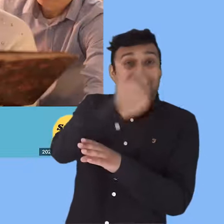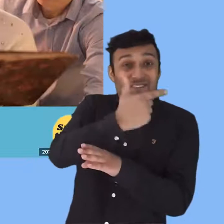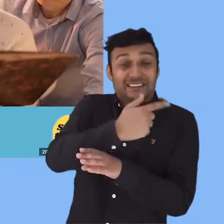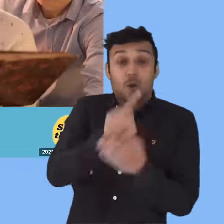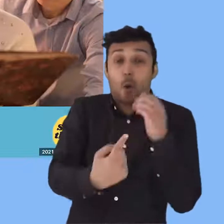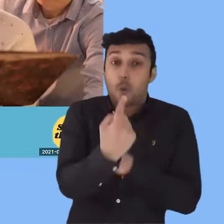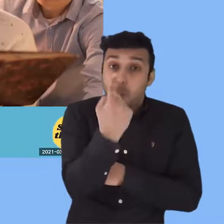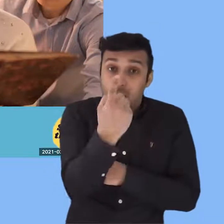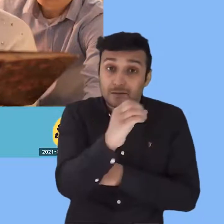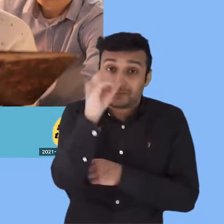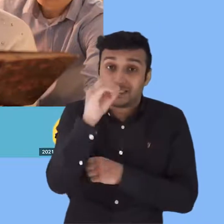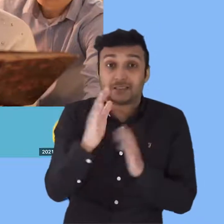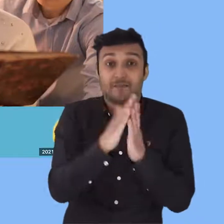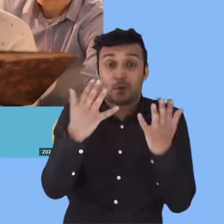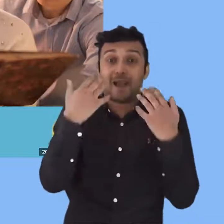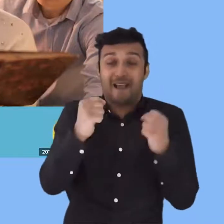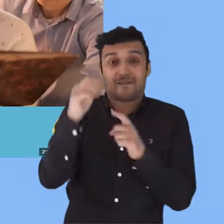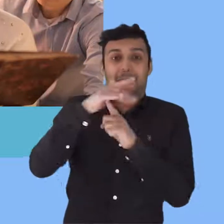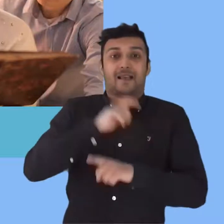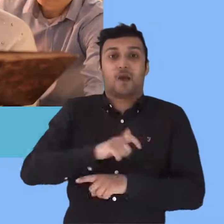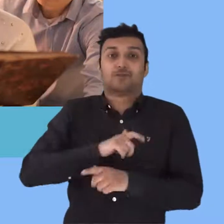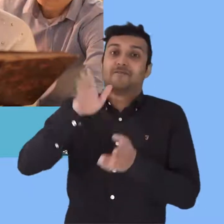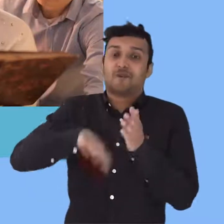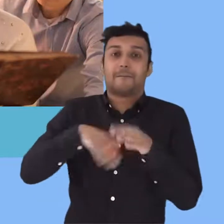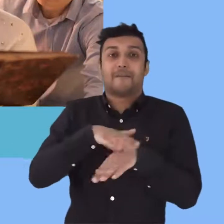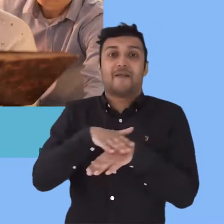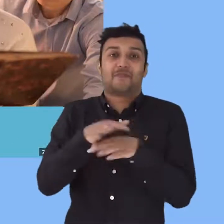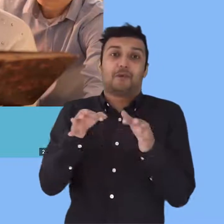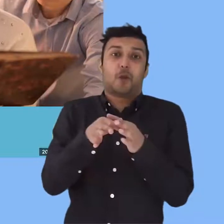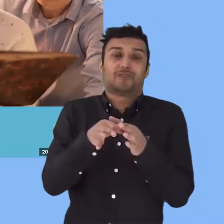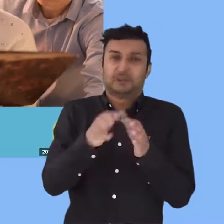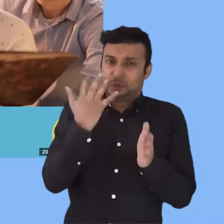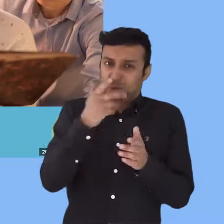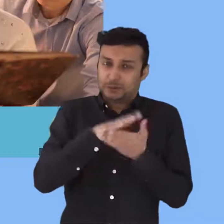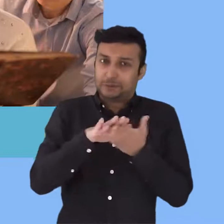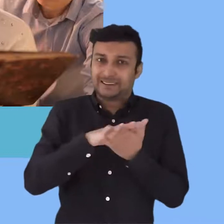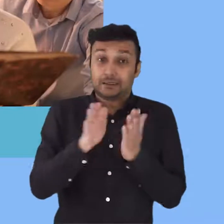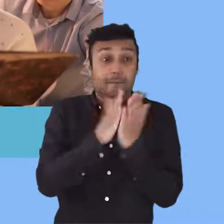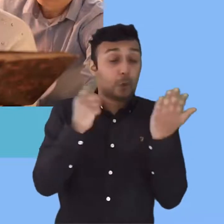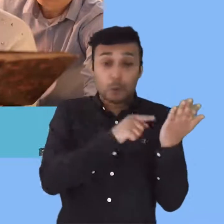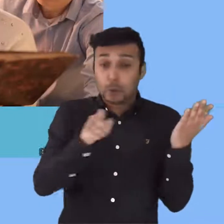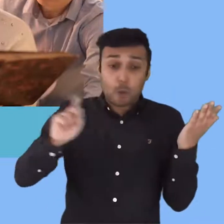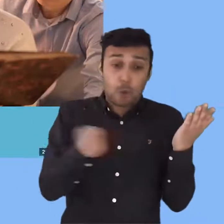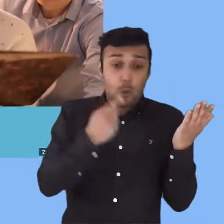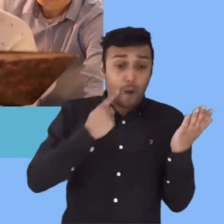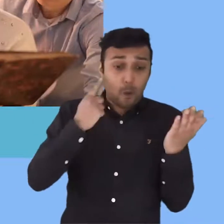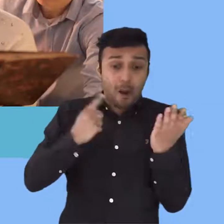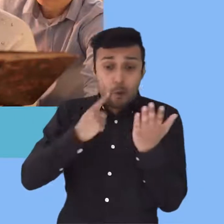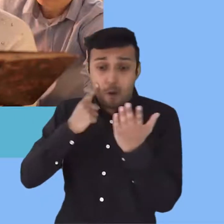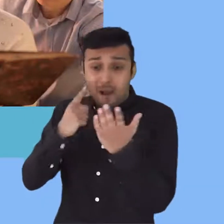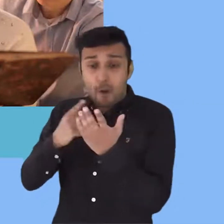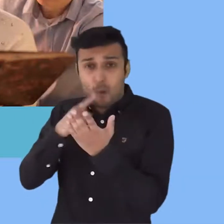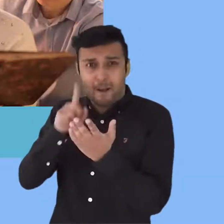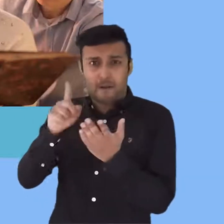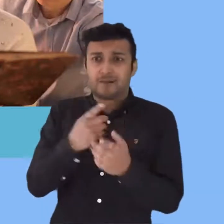it? So representation really matters. It contributes to how people and how minorities, ethnic minorities,